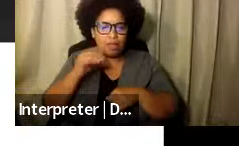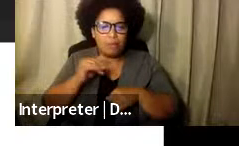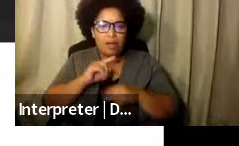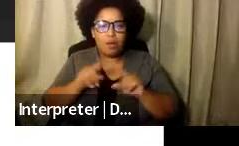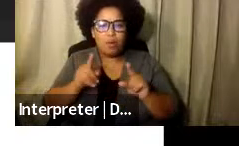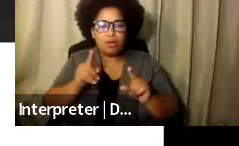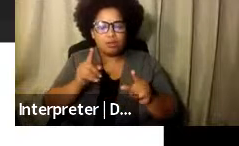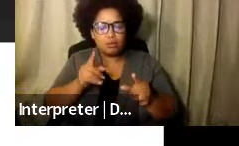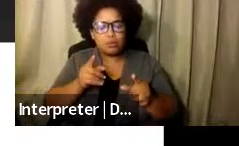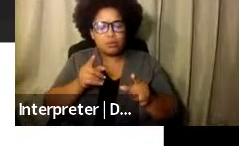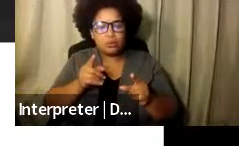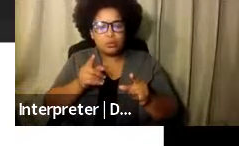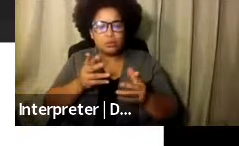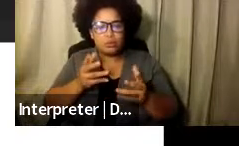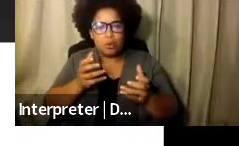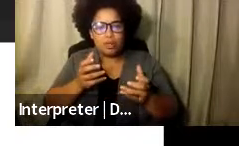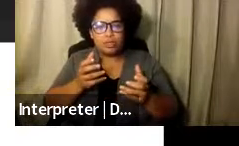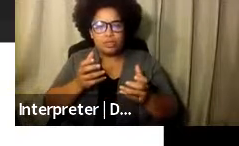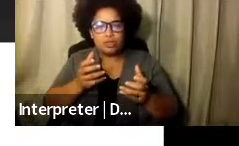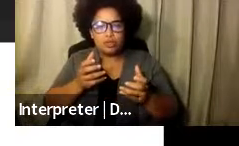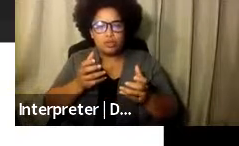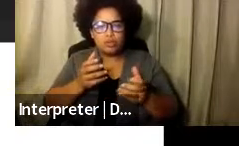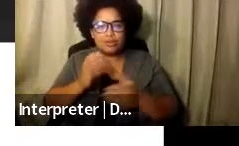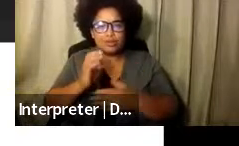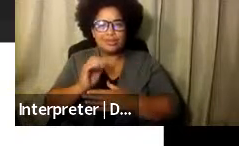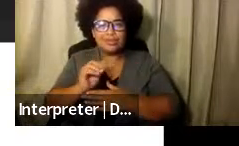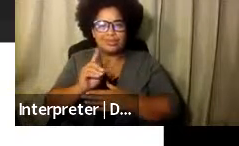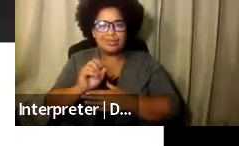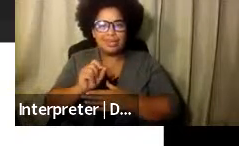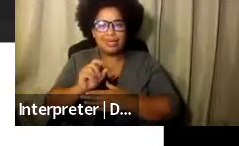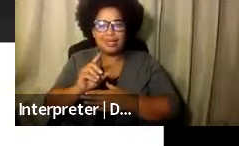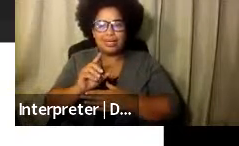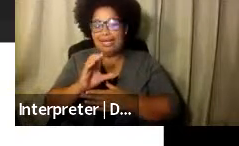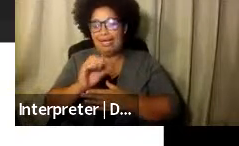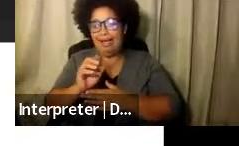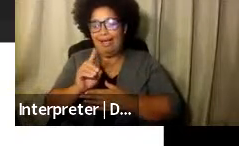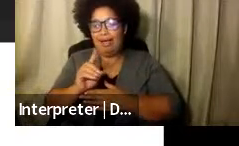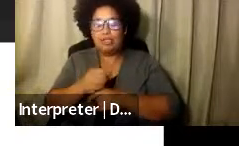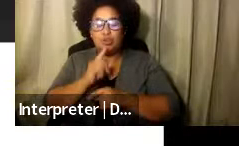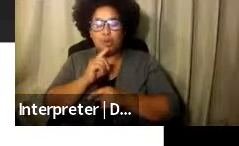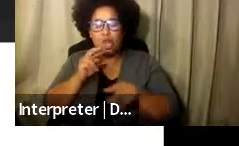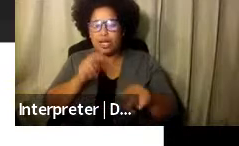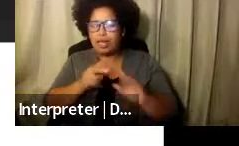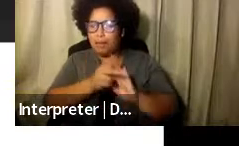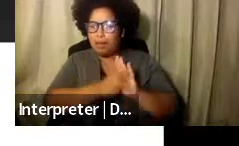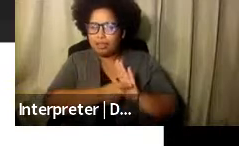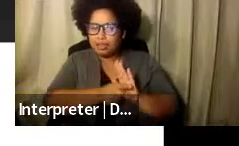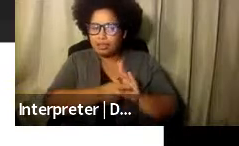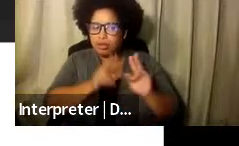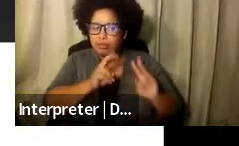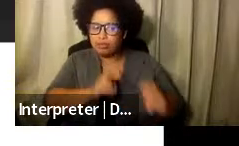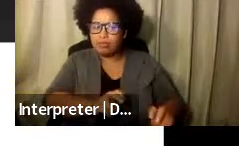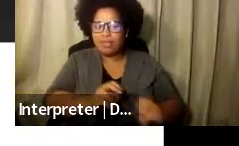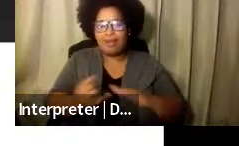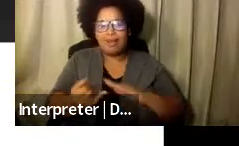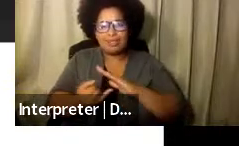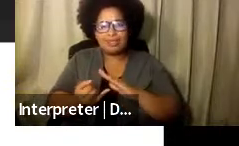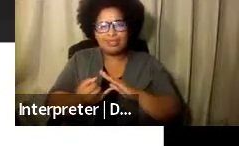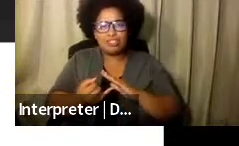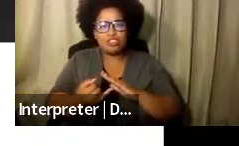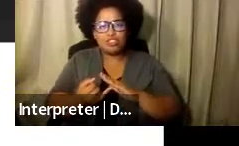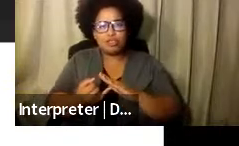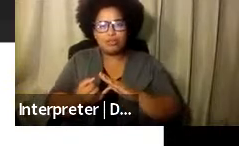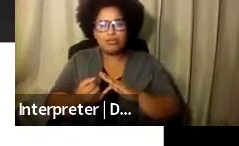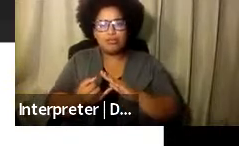keep it on the CAG's radar as another policy area that we're sort of looking at. Isolation guidelines have not